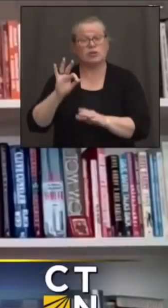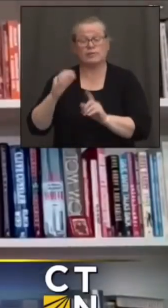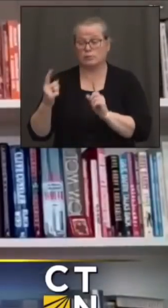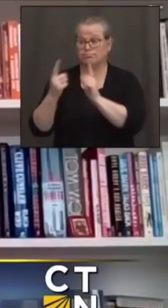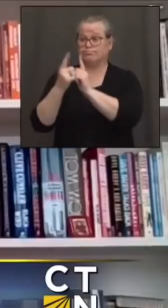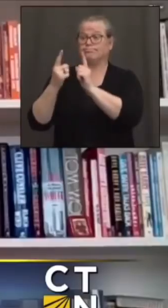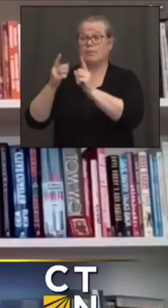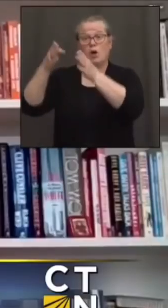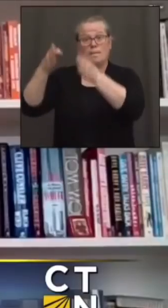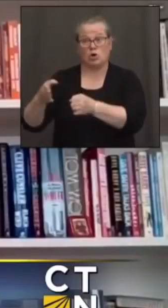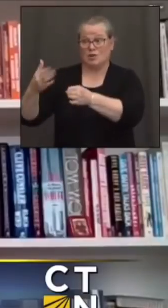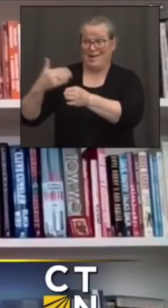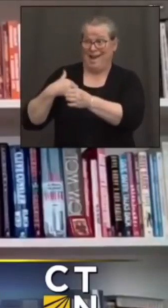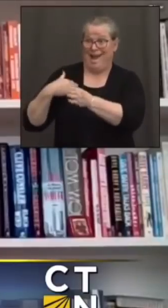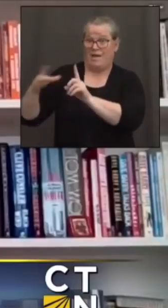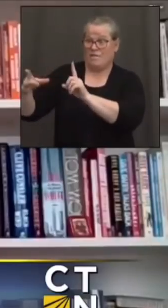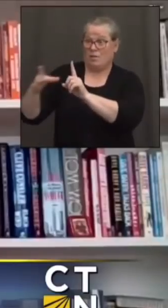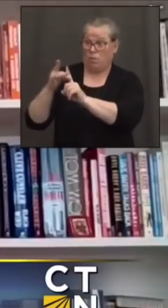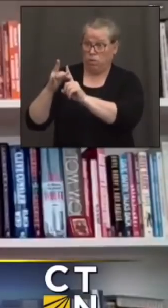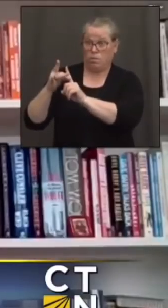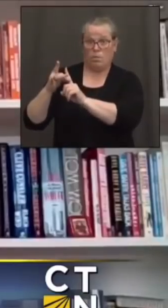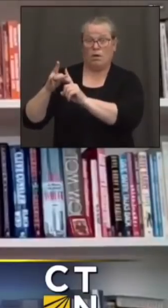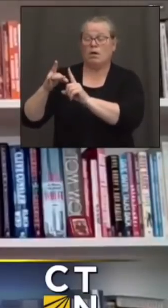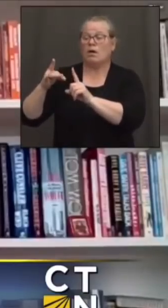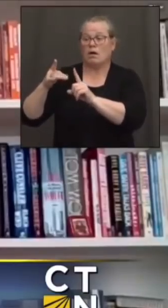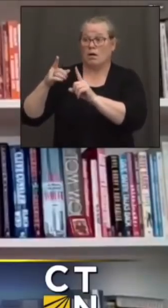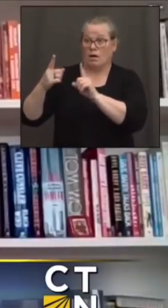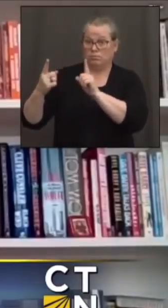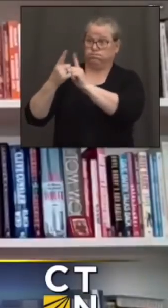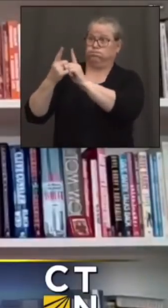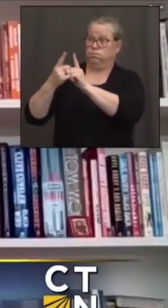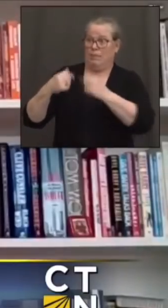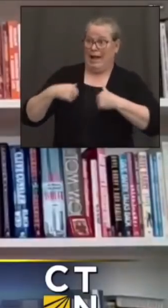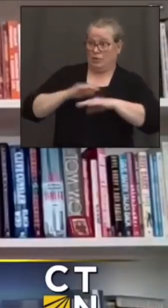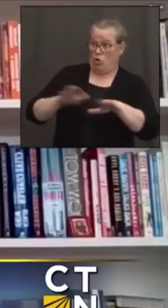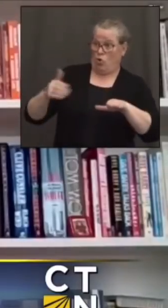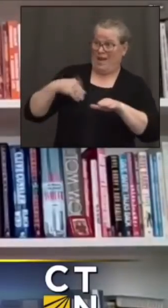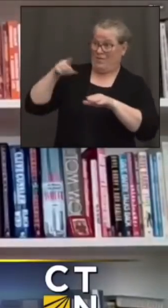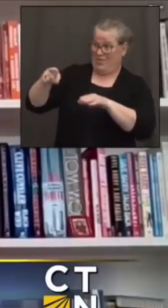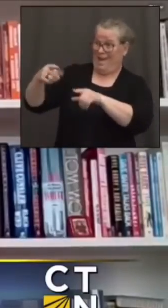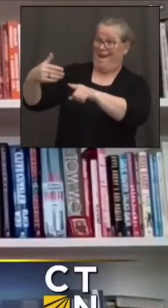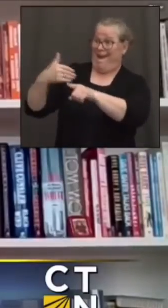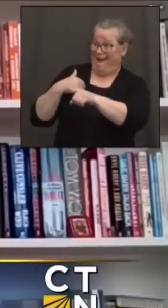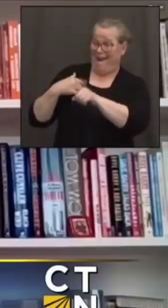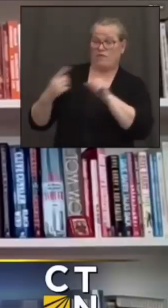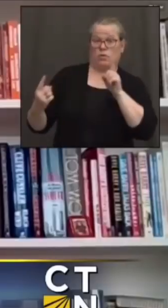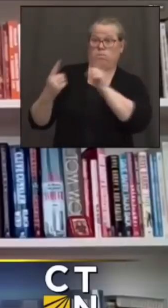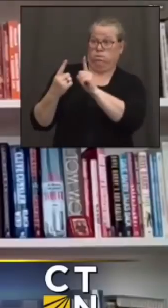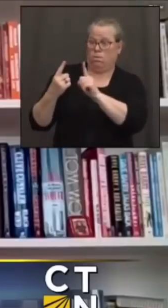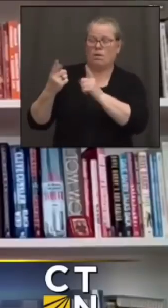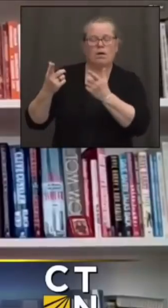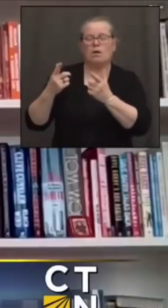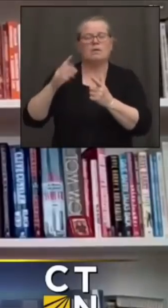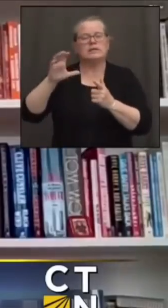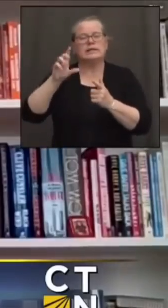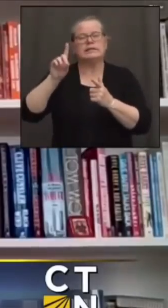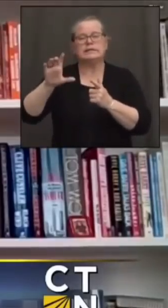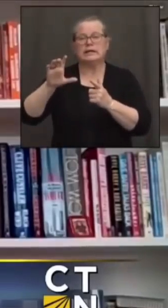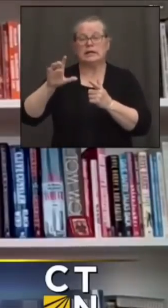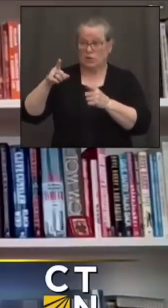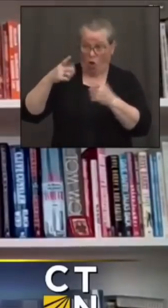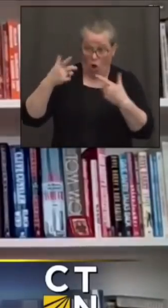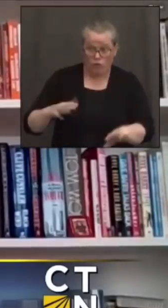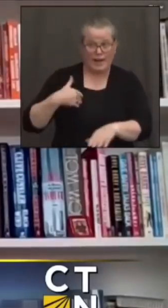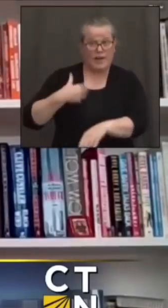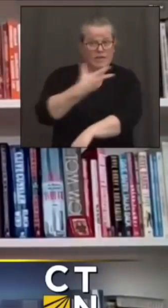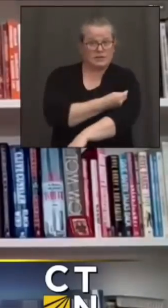fully vaccinated, the CDC does not recommend that you get tested as long as you don't have any symptoms. So that's